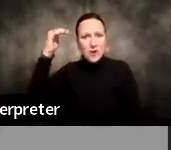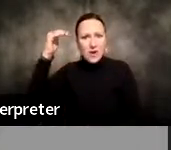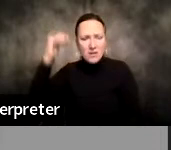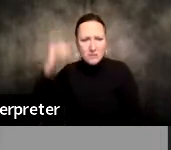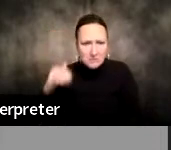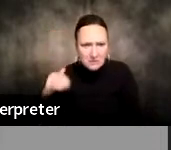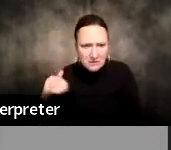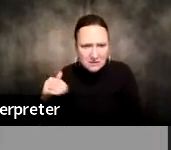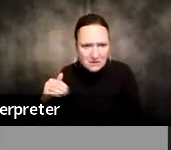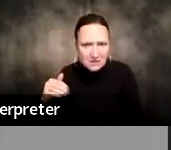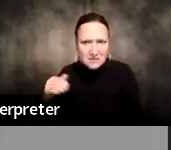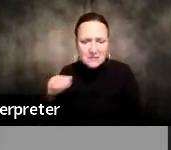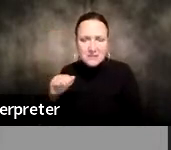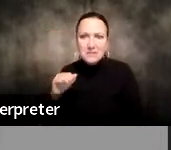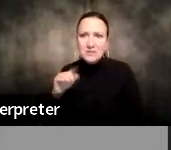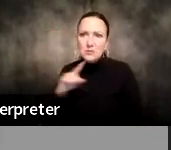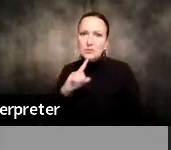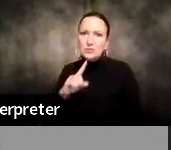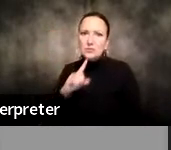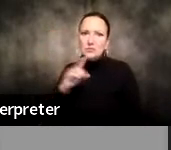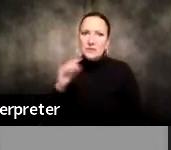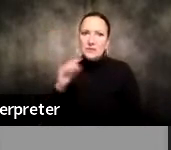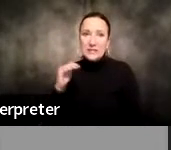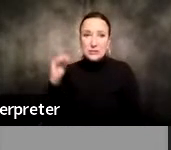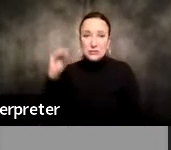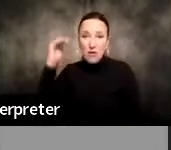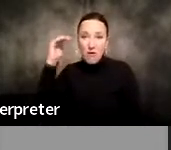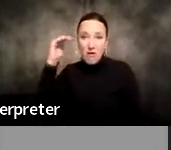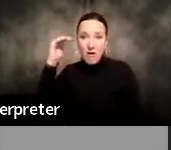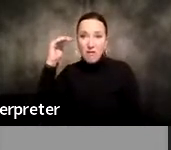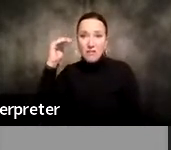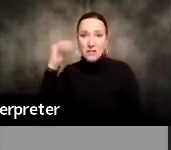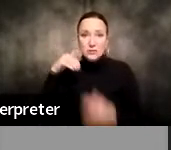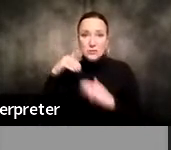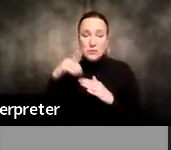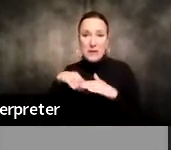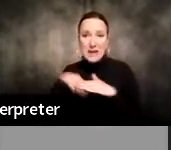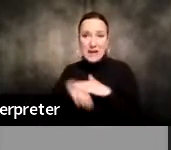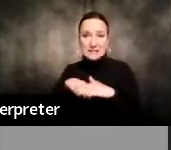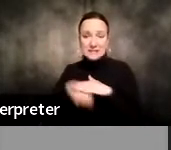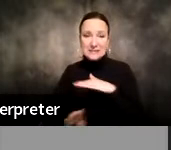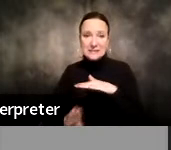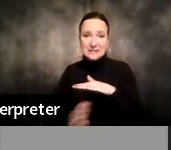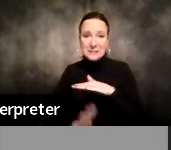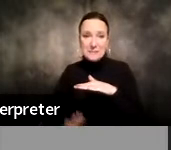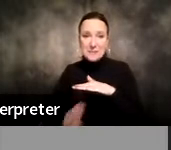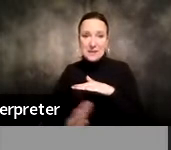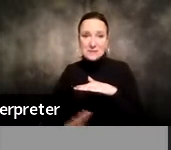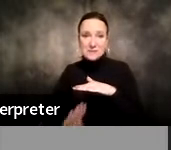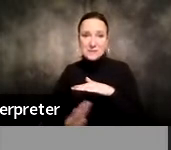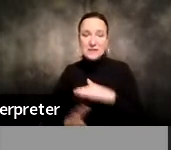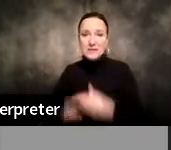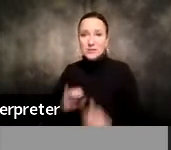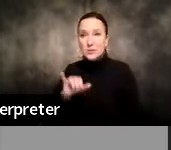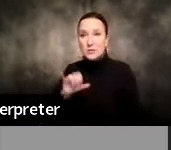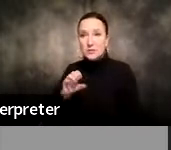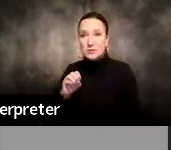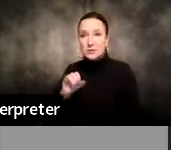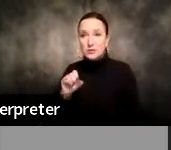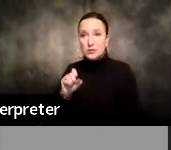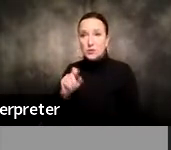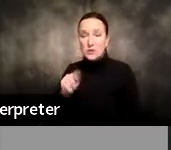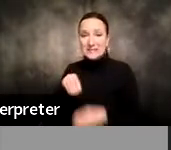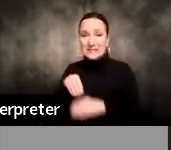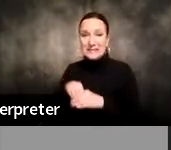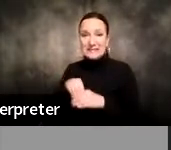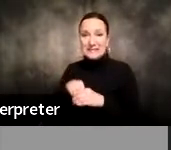needed to increase the porch floor because they increased the floor joists inside the house. Everything